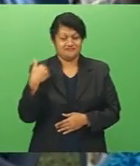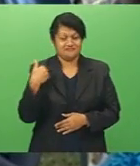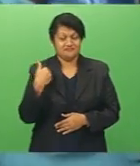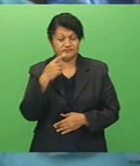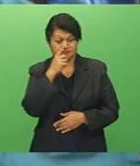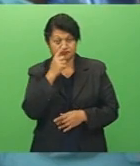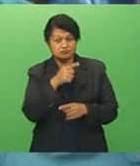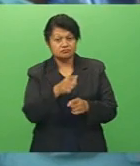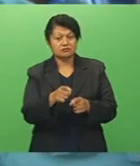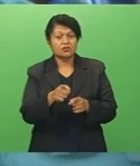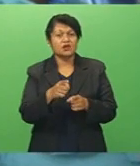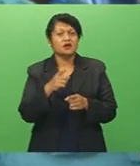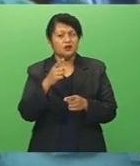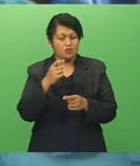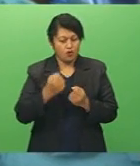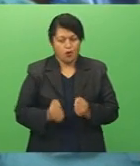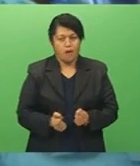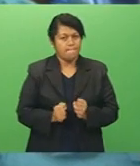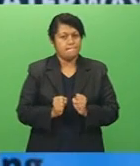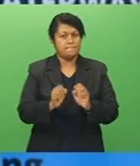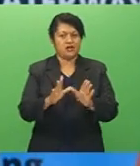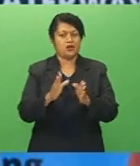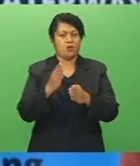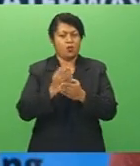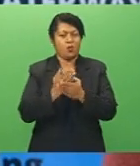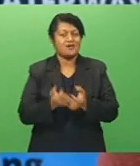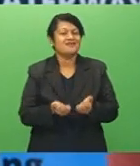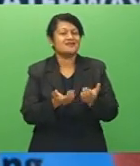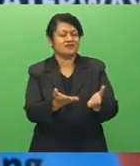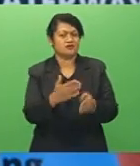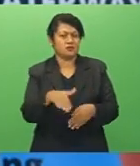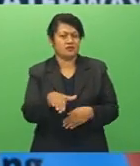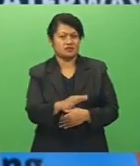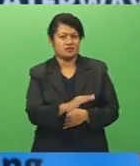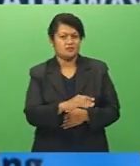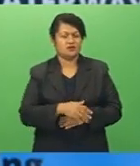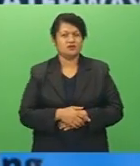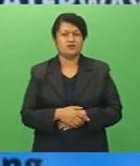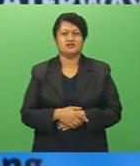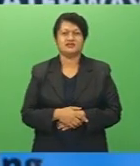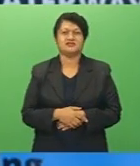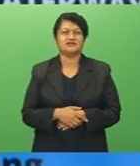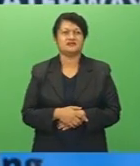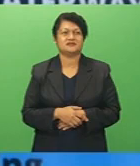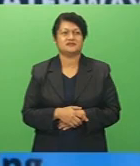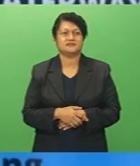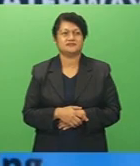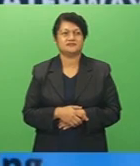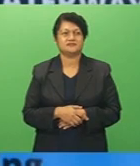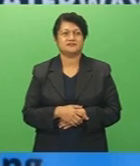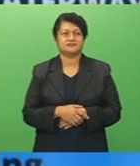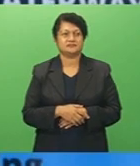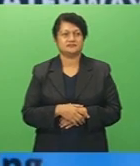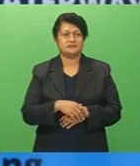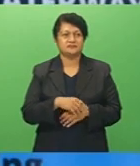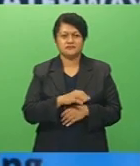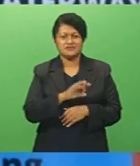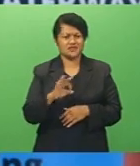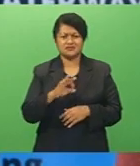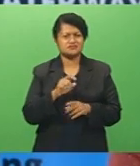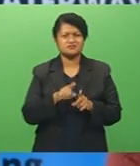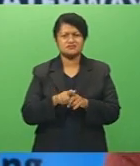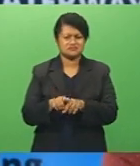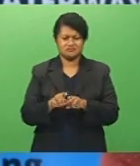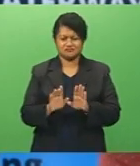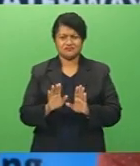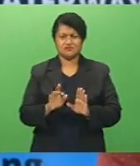obligation to complete the work given to them. These rivers, you excavate now, you clean now. That doesn't mean there's the end of it.